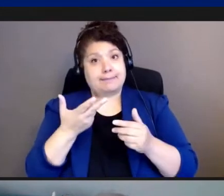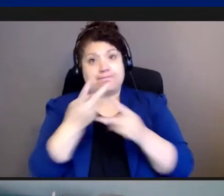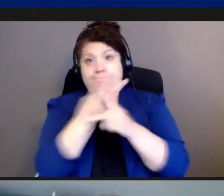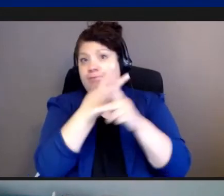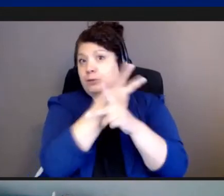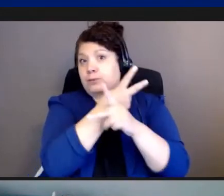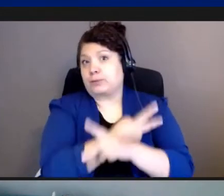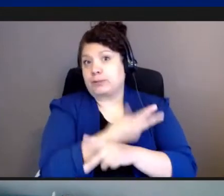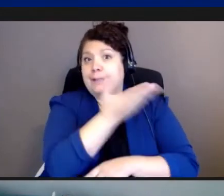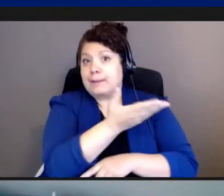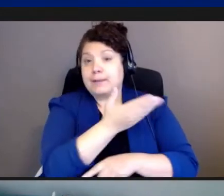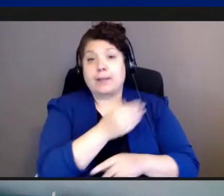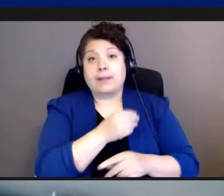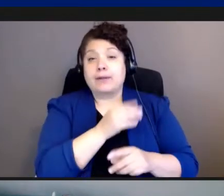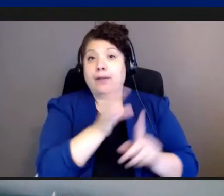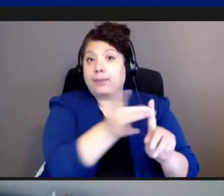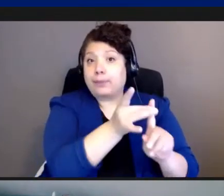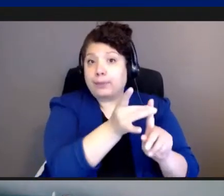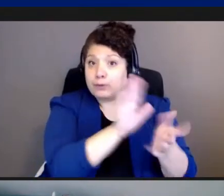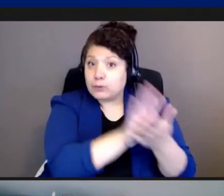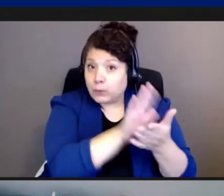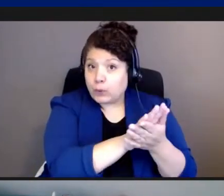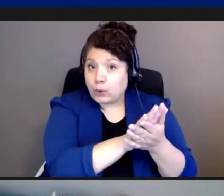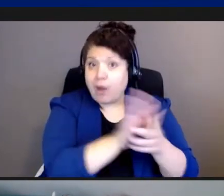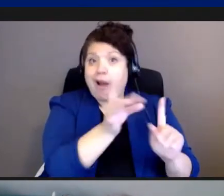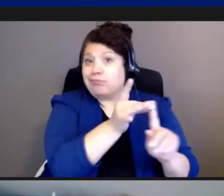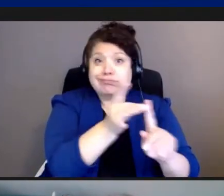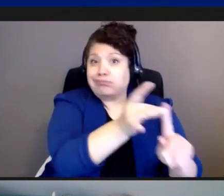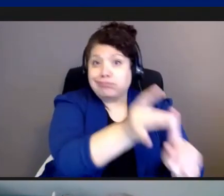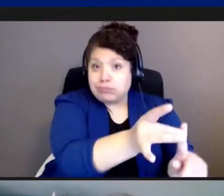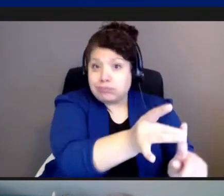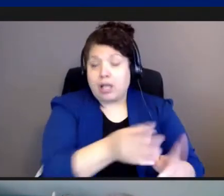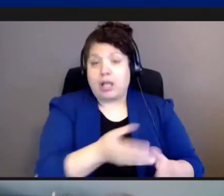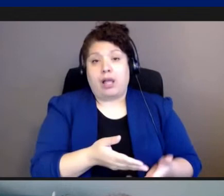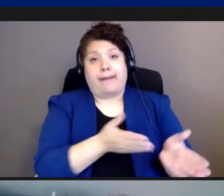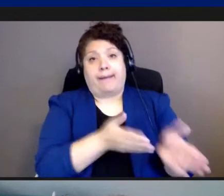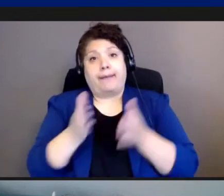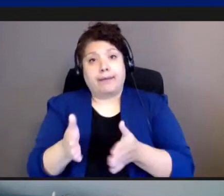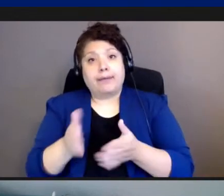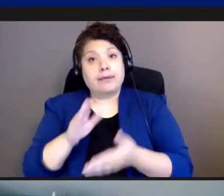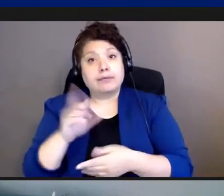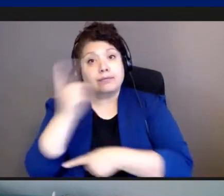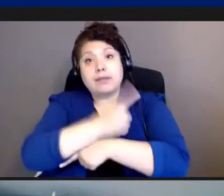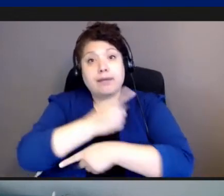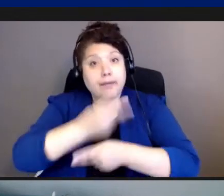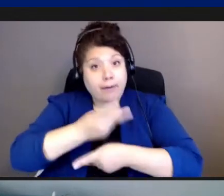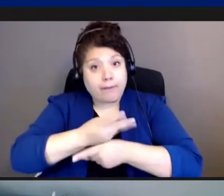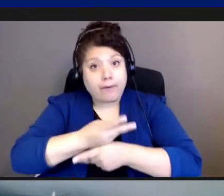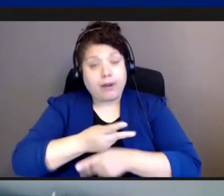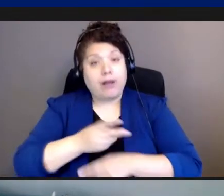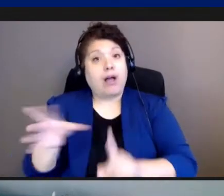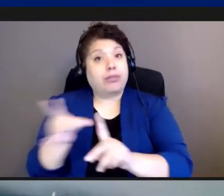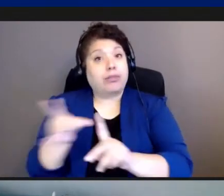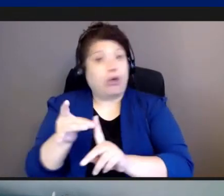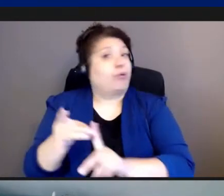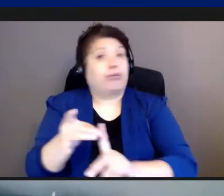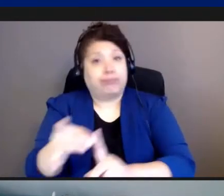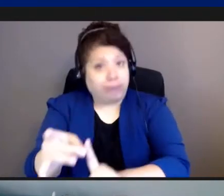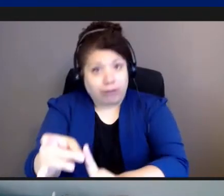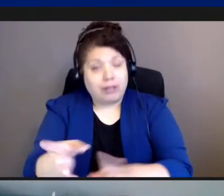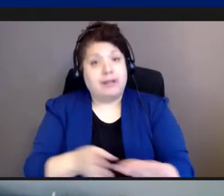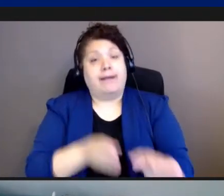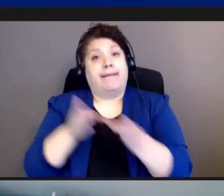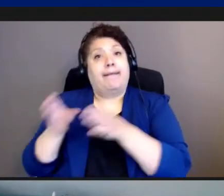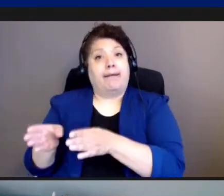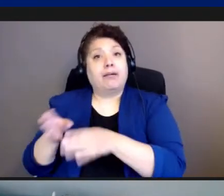more cases in schools and outbreaks there. We're seeing cases and outbreaks in childcare, and we're seeing